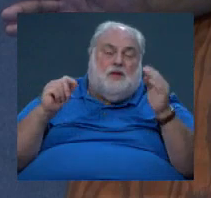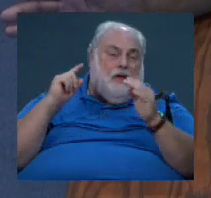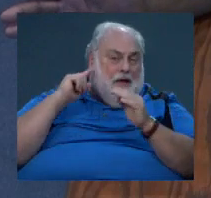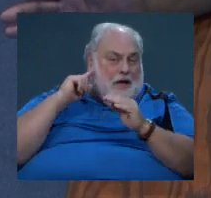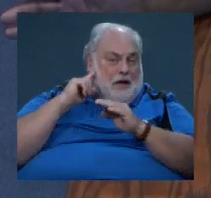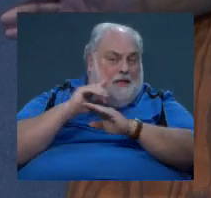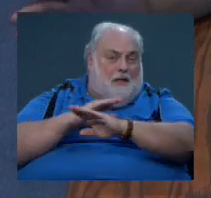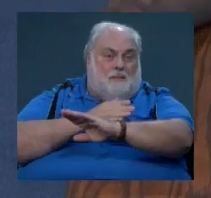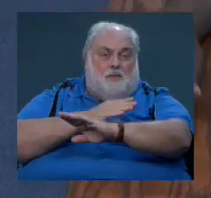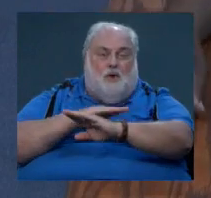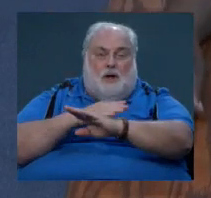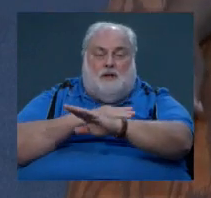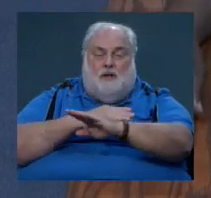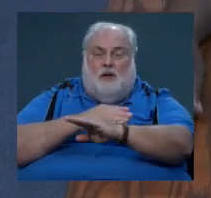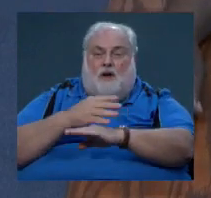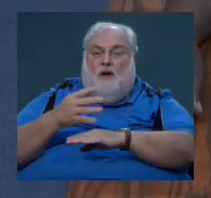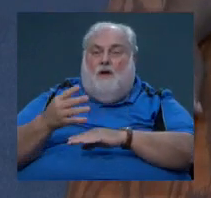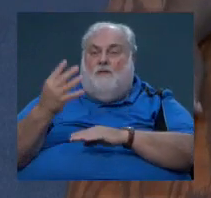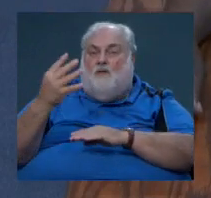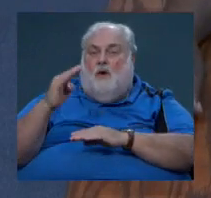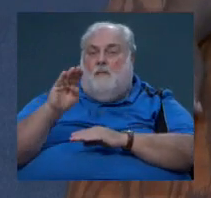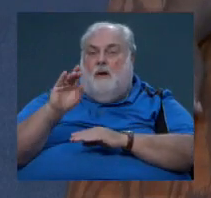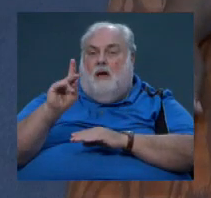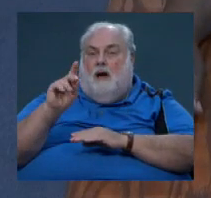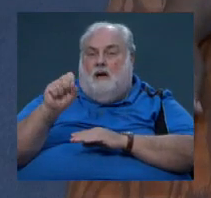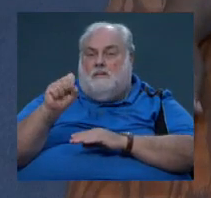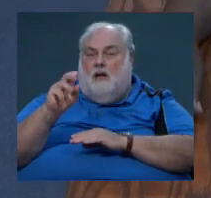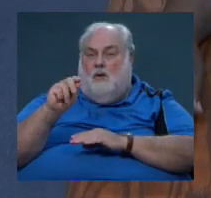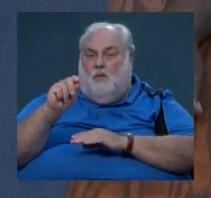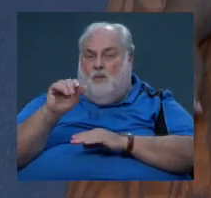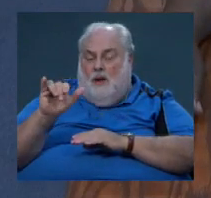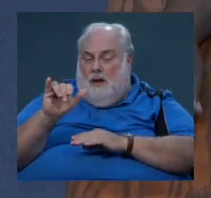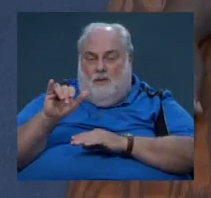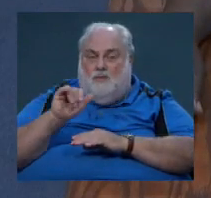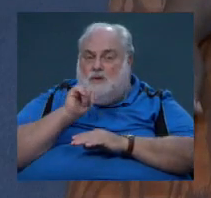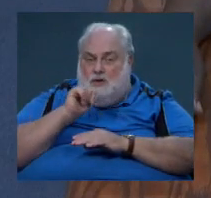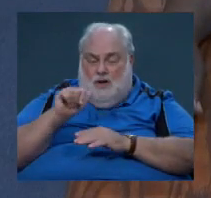music 4 blocks away. We don't want that.